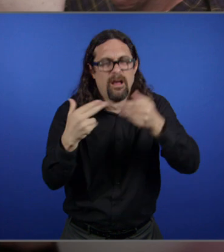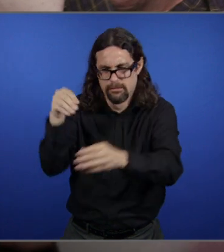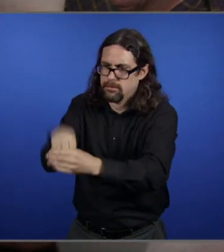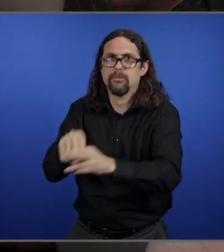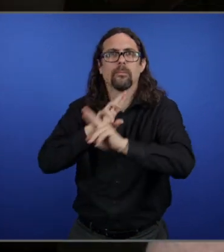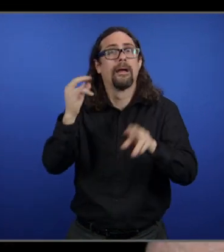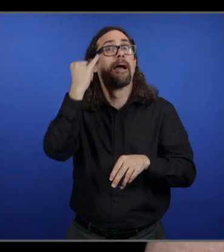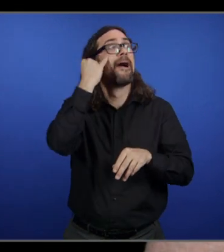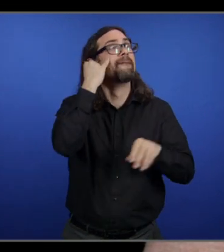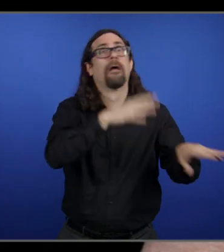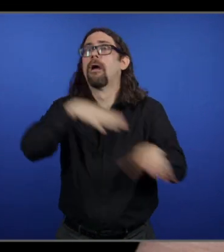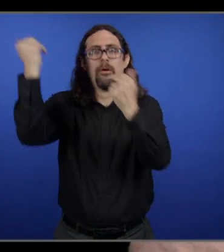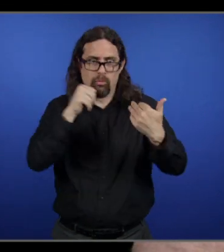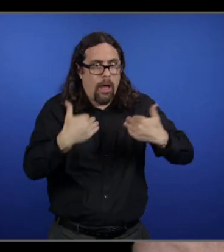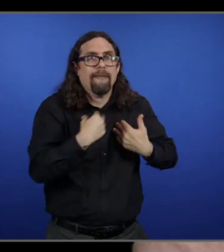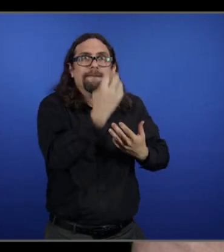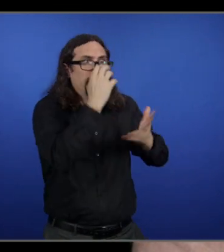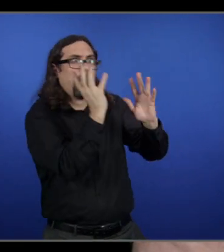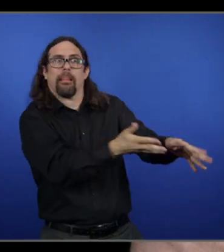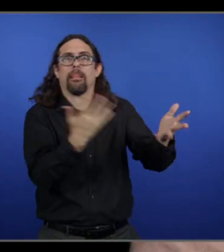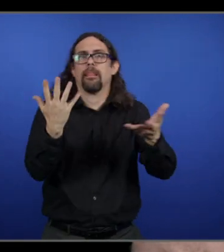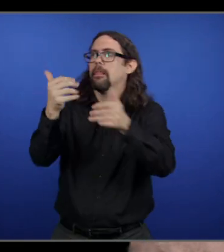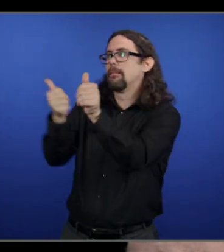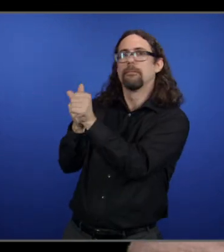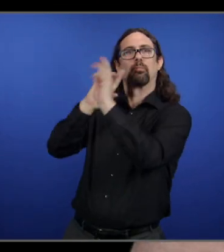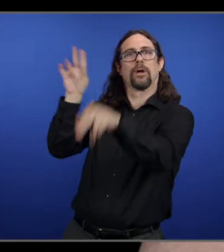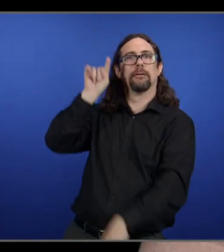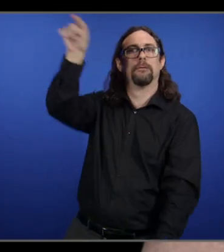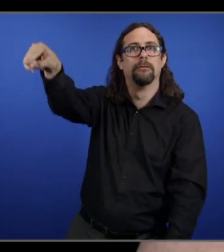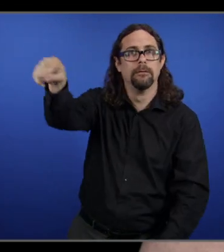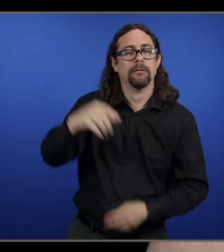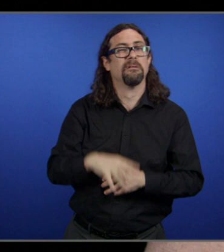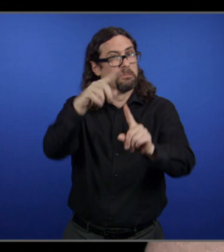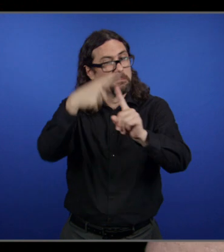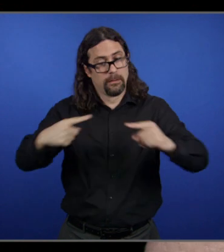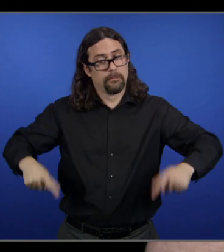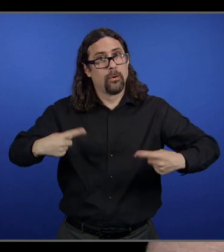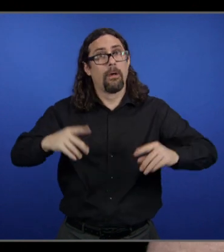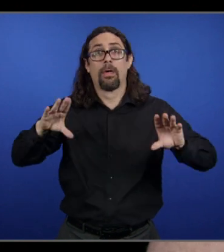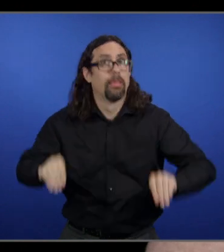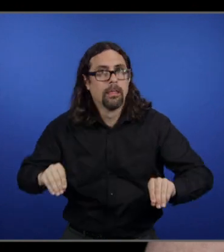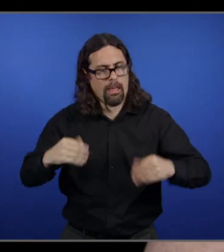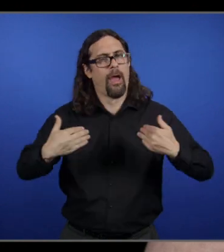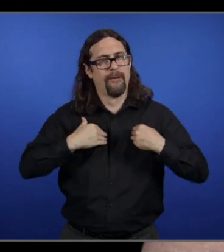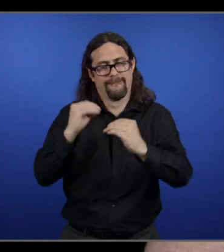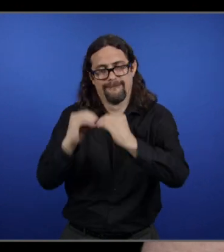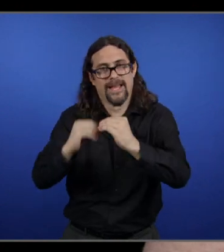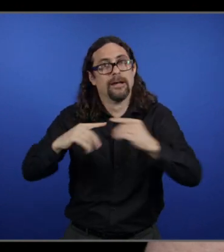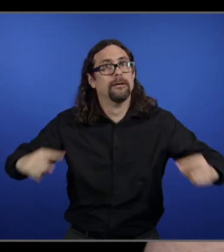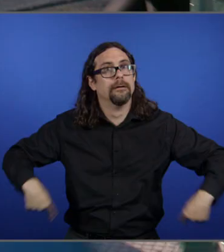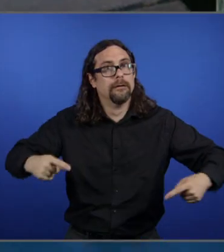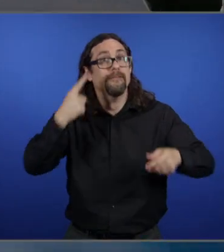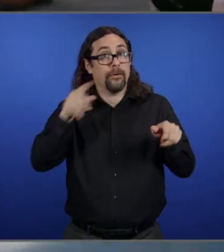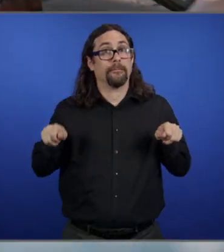about this. Kevin urged me to check on my other client, Colleen, first. He was really worried about her being without